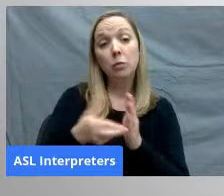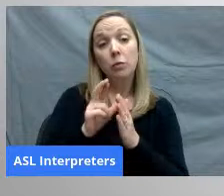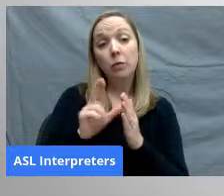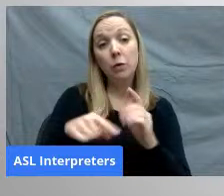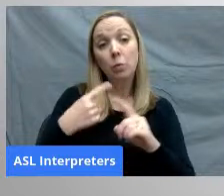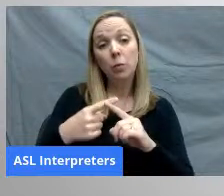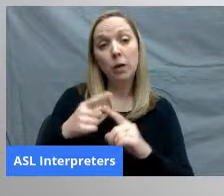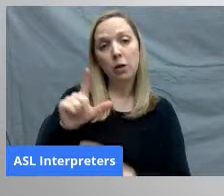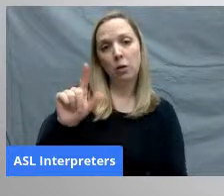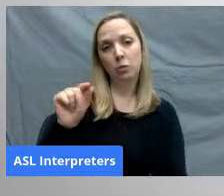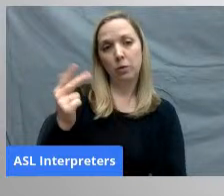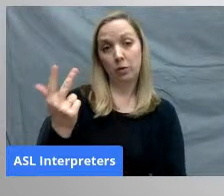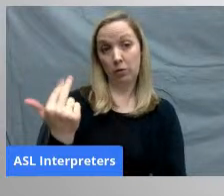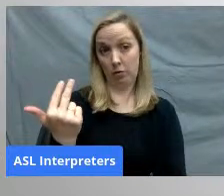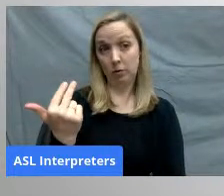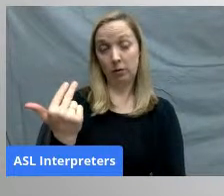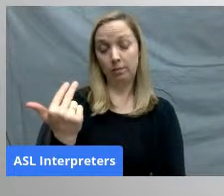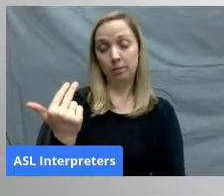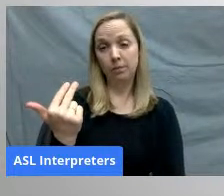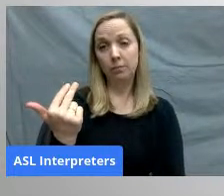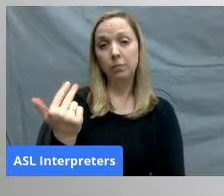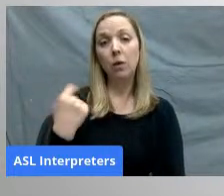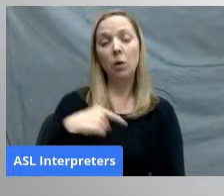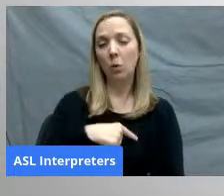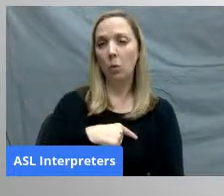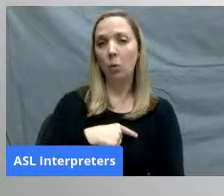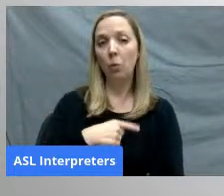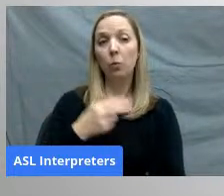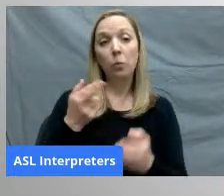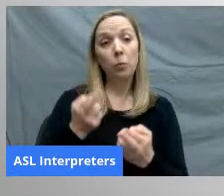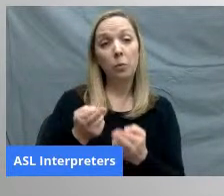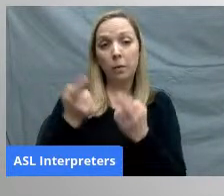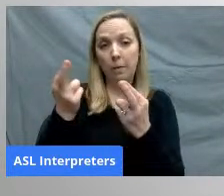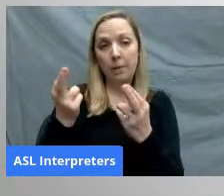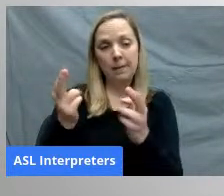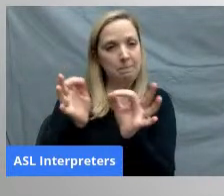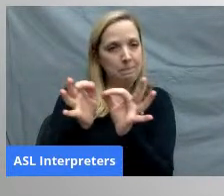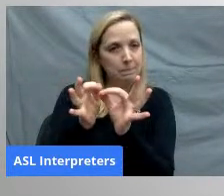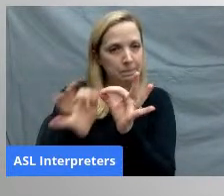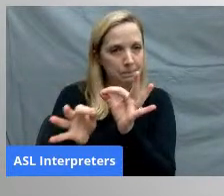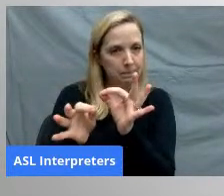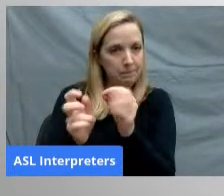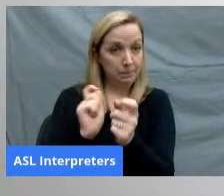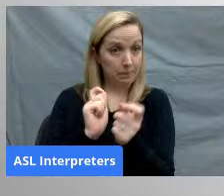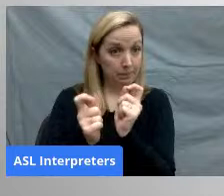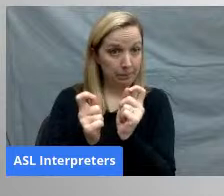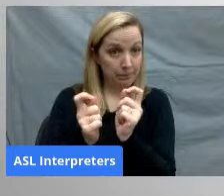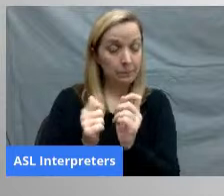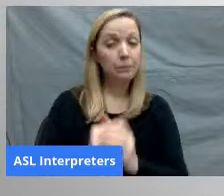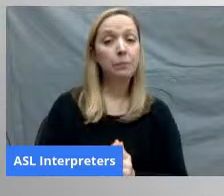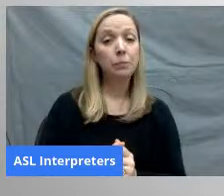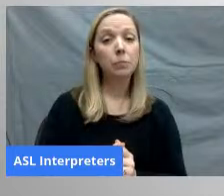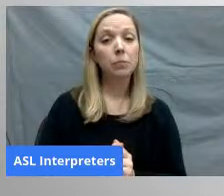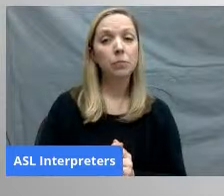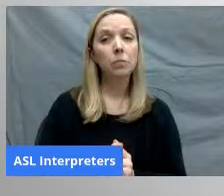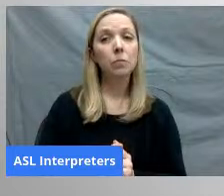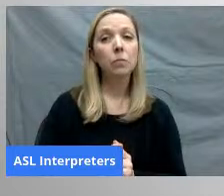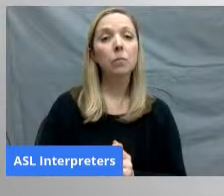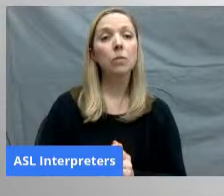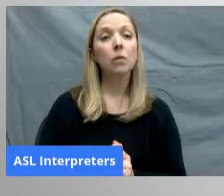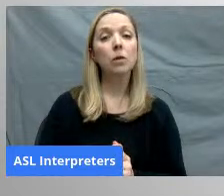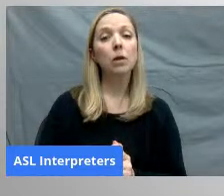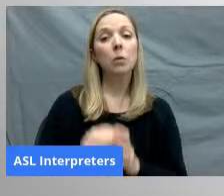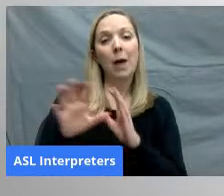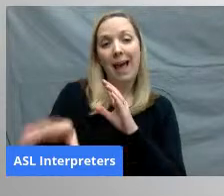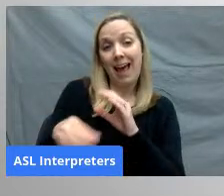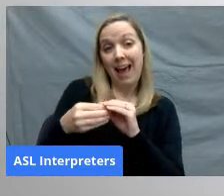We recommended a minor revision. to allow Dr. Thomas to delegate